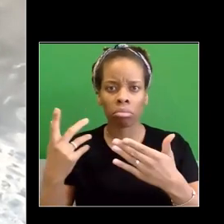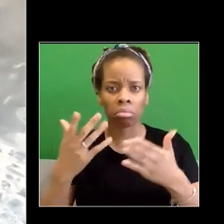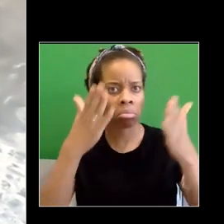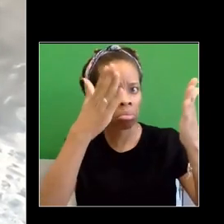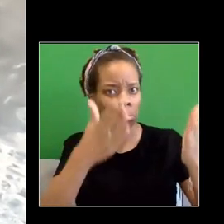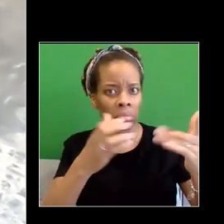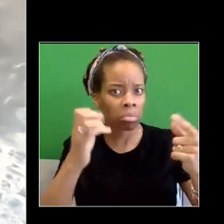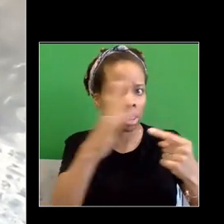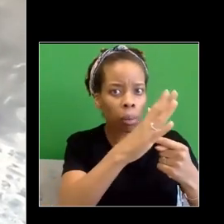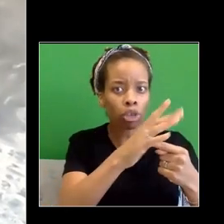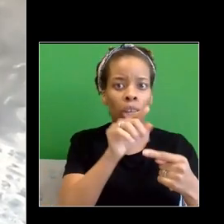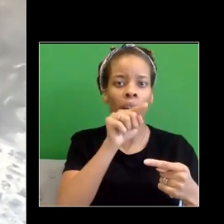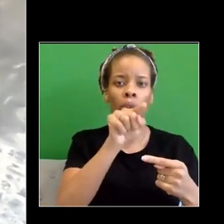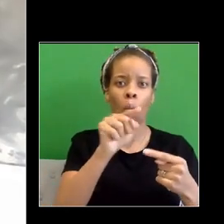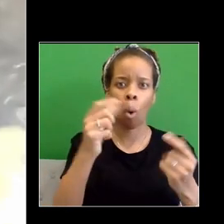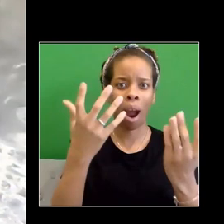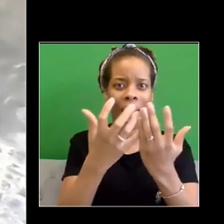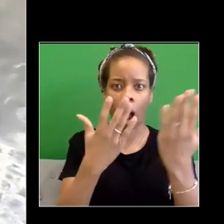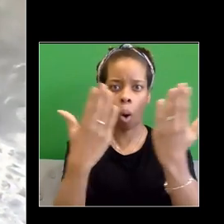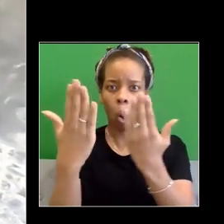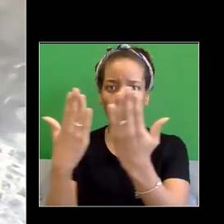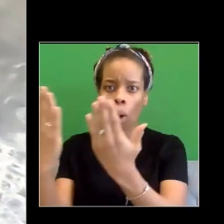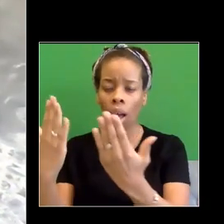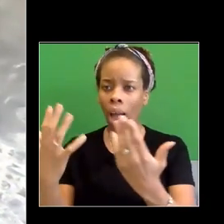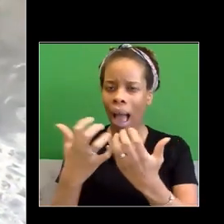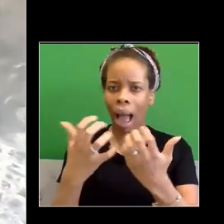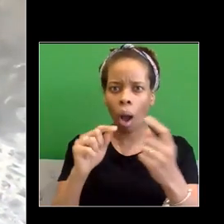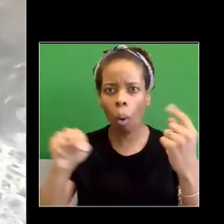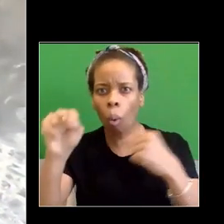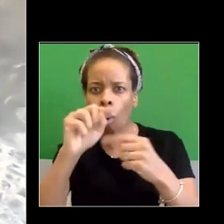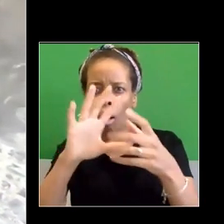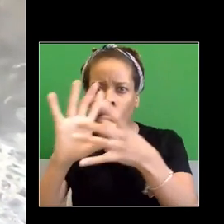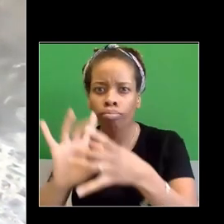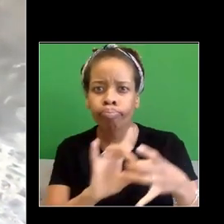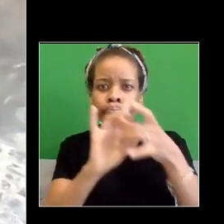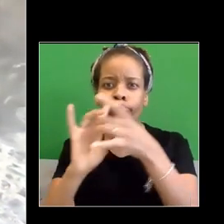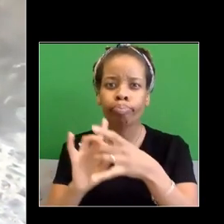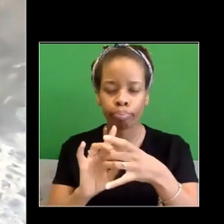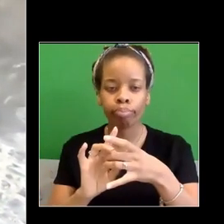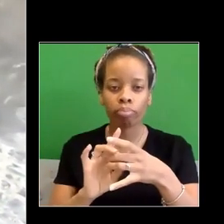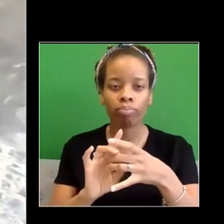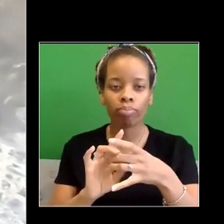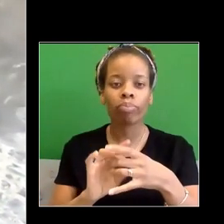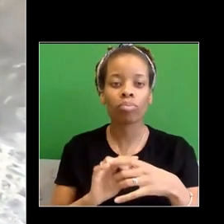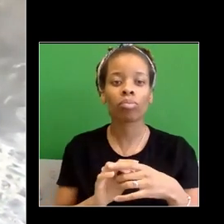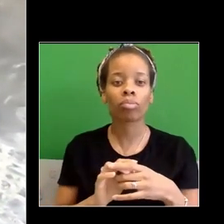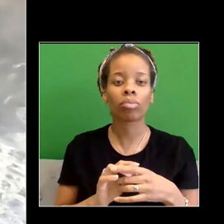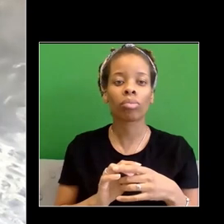the composition is, how it relates to other things. There become these